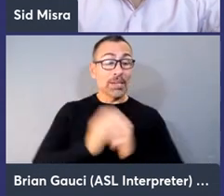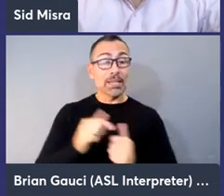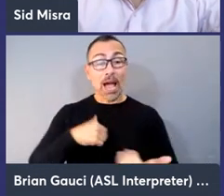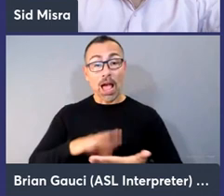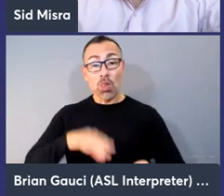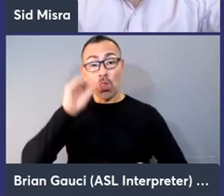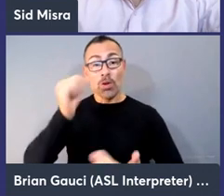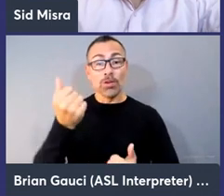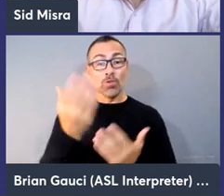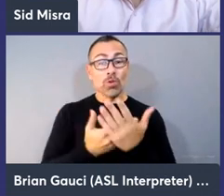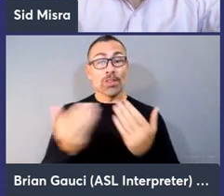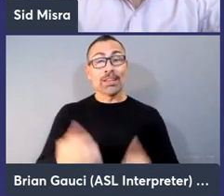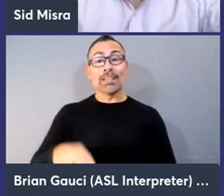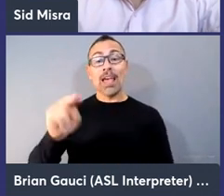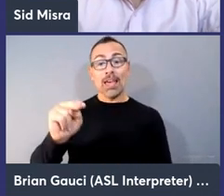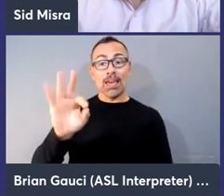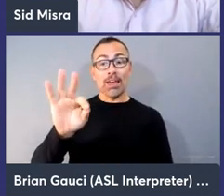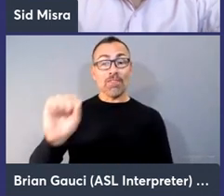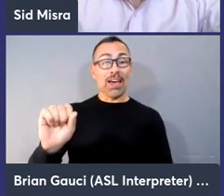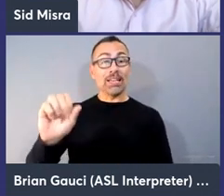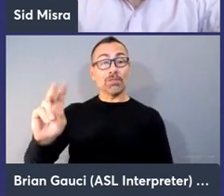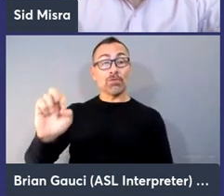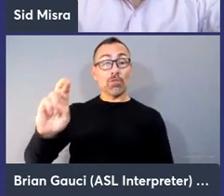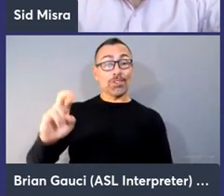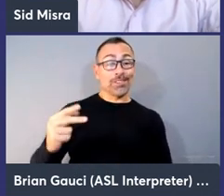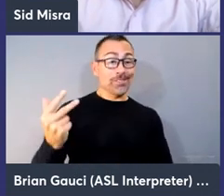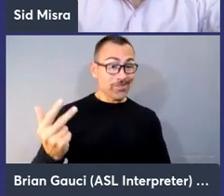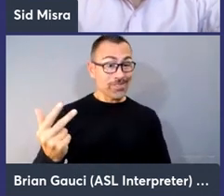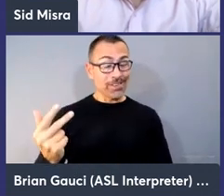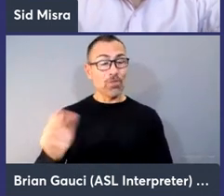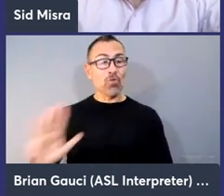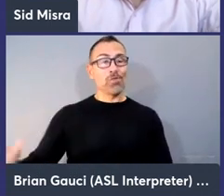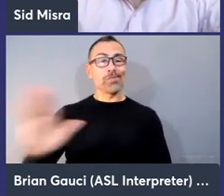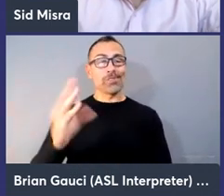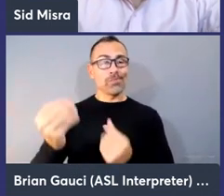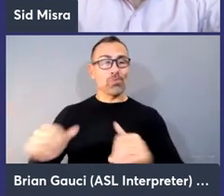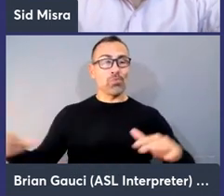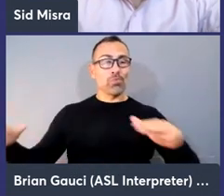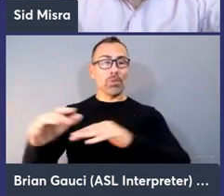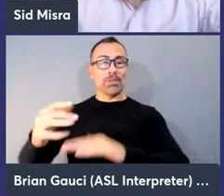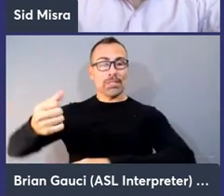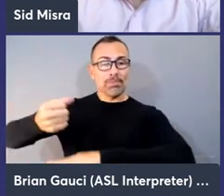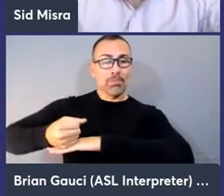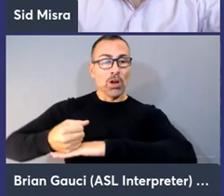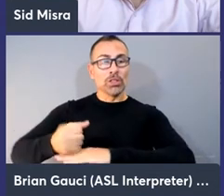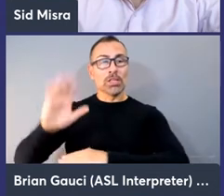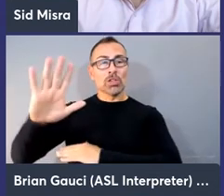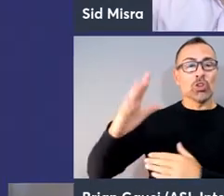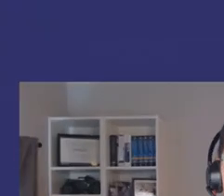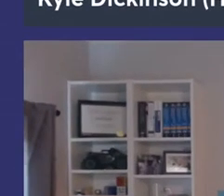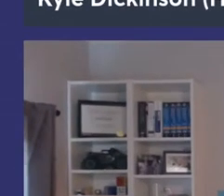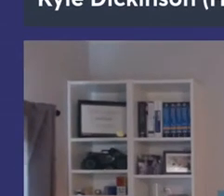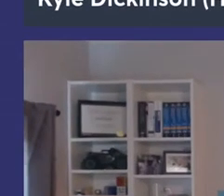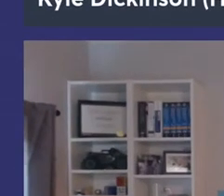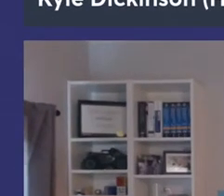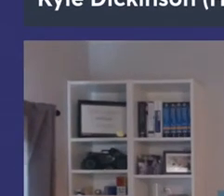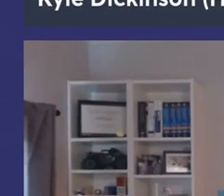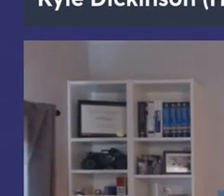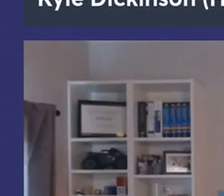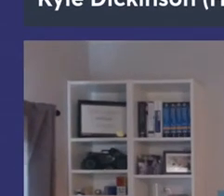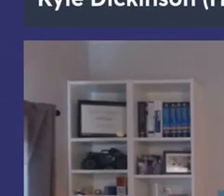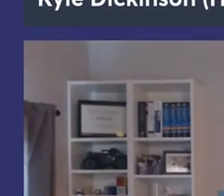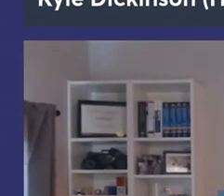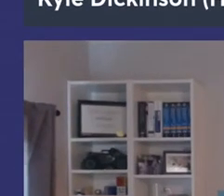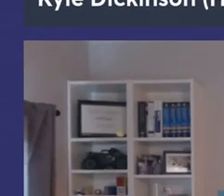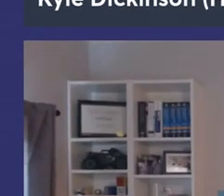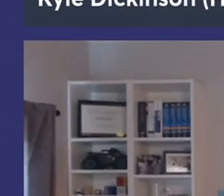3, there you go, for your on-prem mounting your file cache and stuff. Sid, thank you so much for being here. Brian, thanks for interpreting